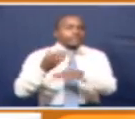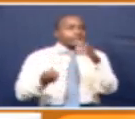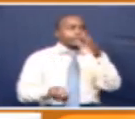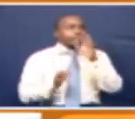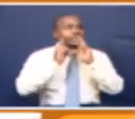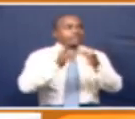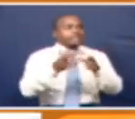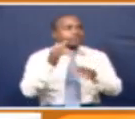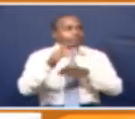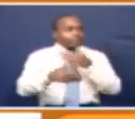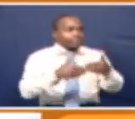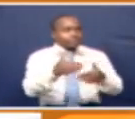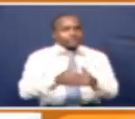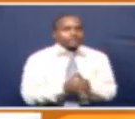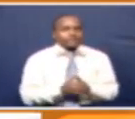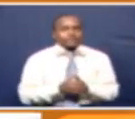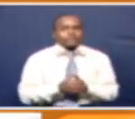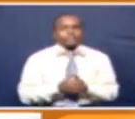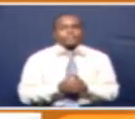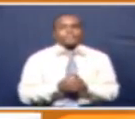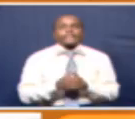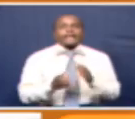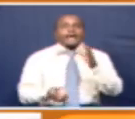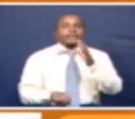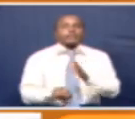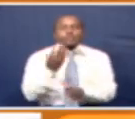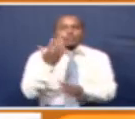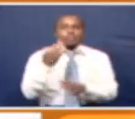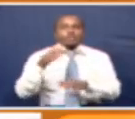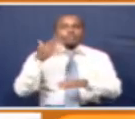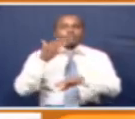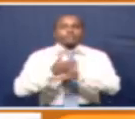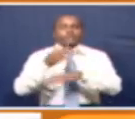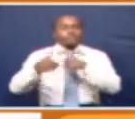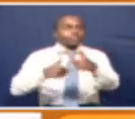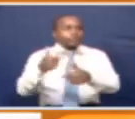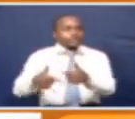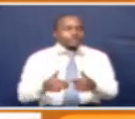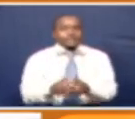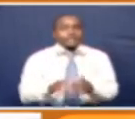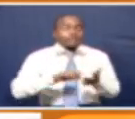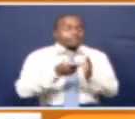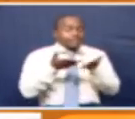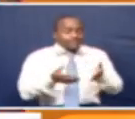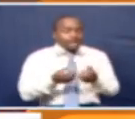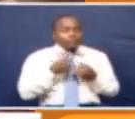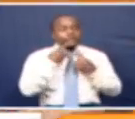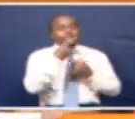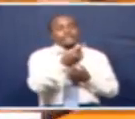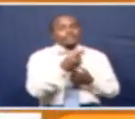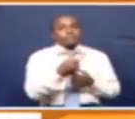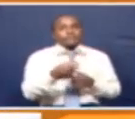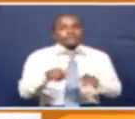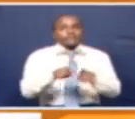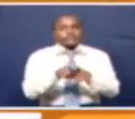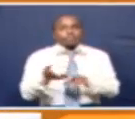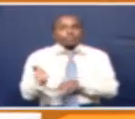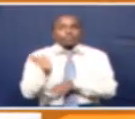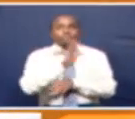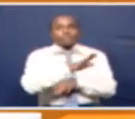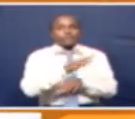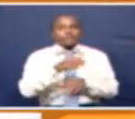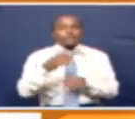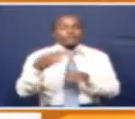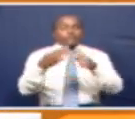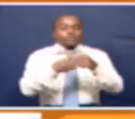of a process, an outcome of an illegitimate process. Therefore, we are telling them we are also going back to August